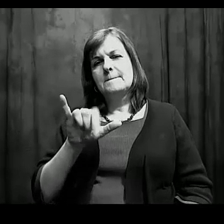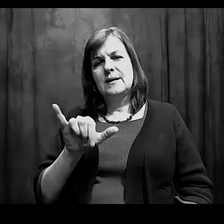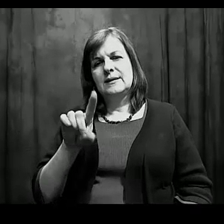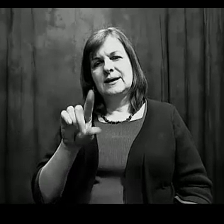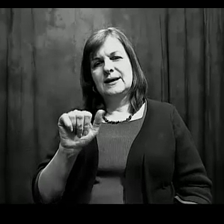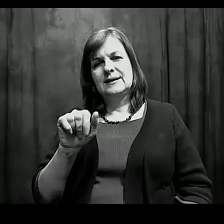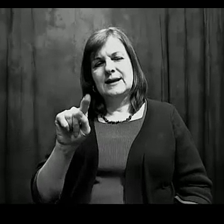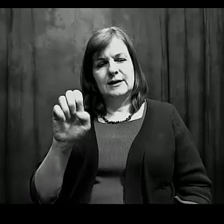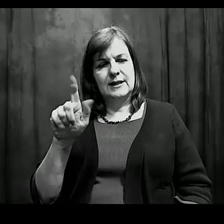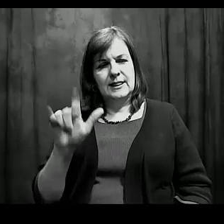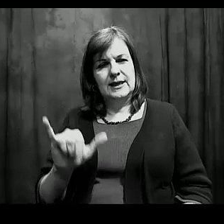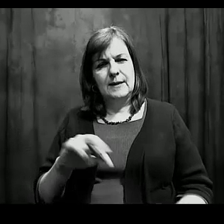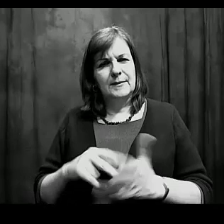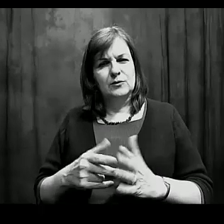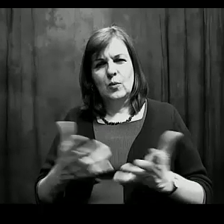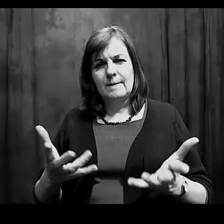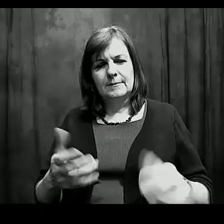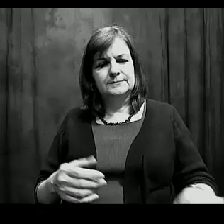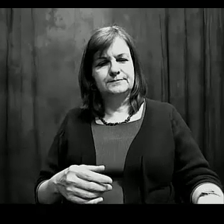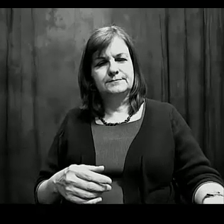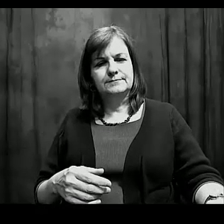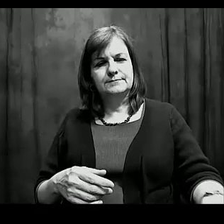does polydactyly mean?